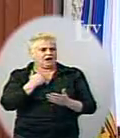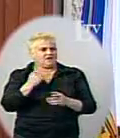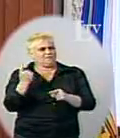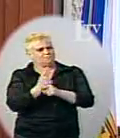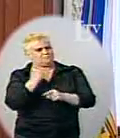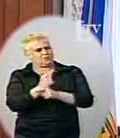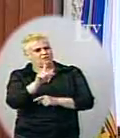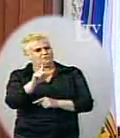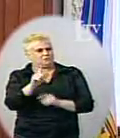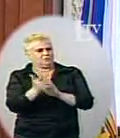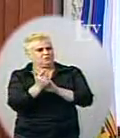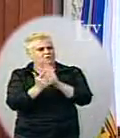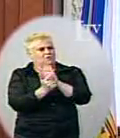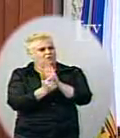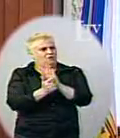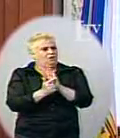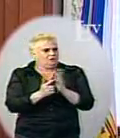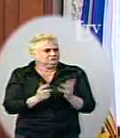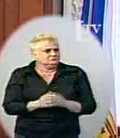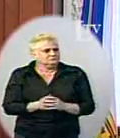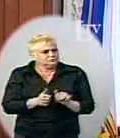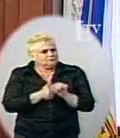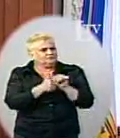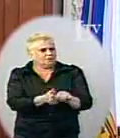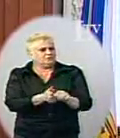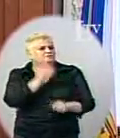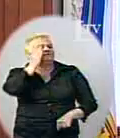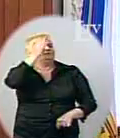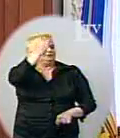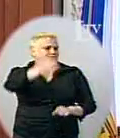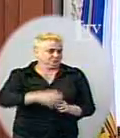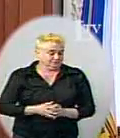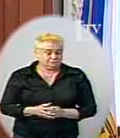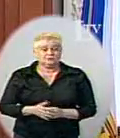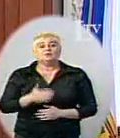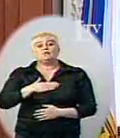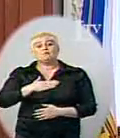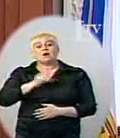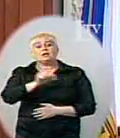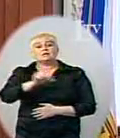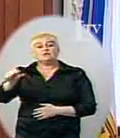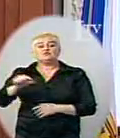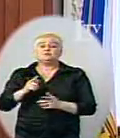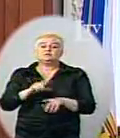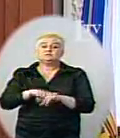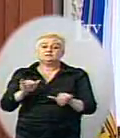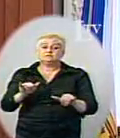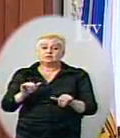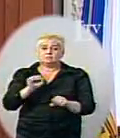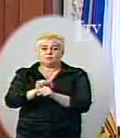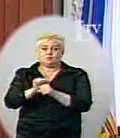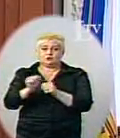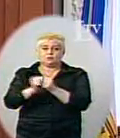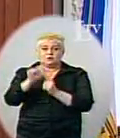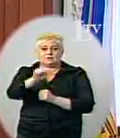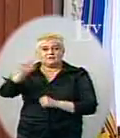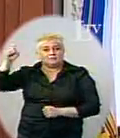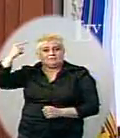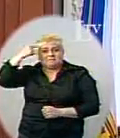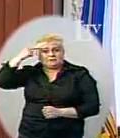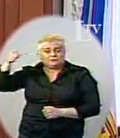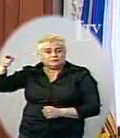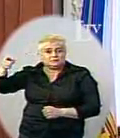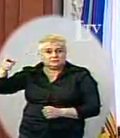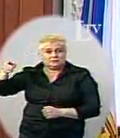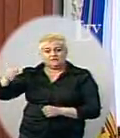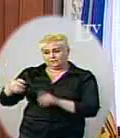is in place for the future. My government will also continue to work with the federal government to make